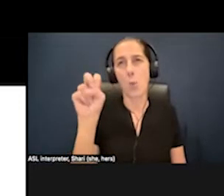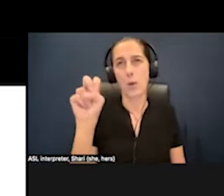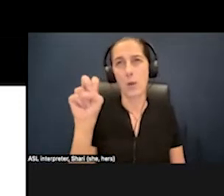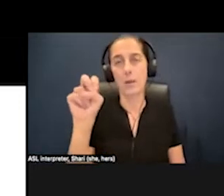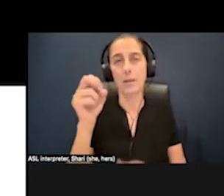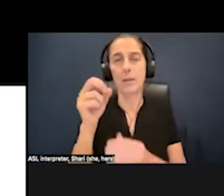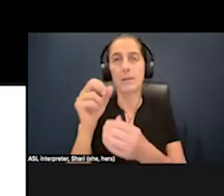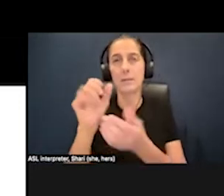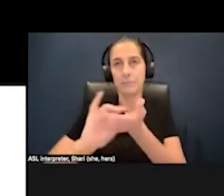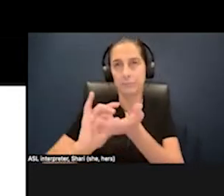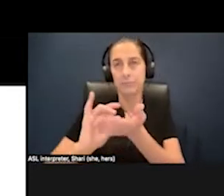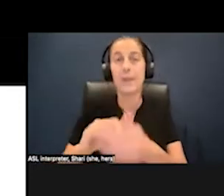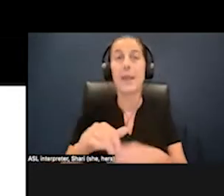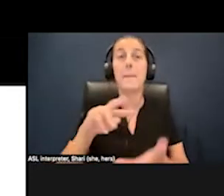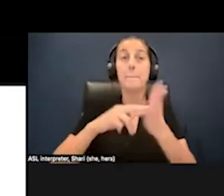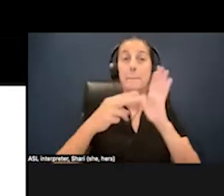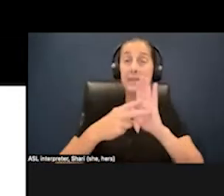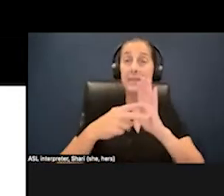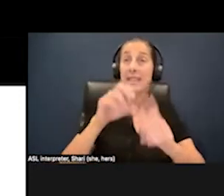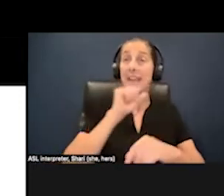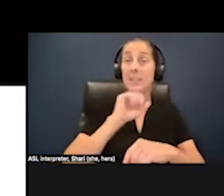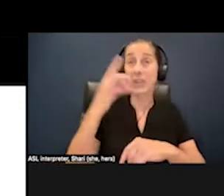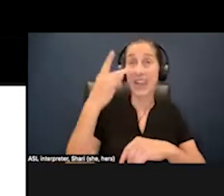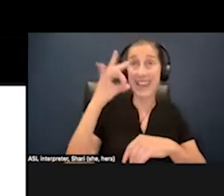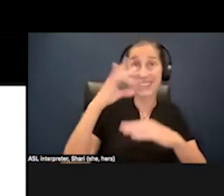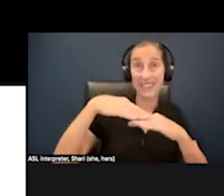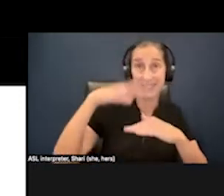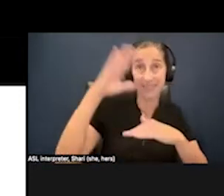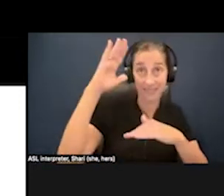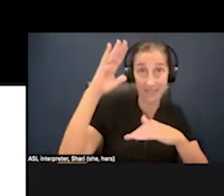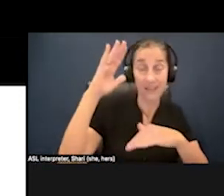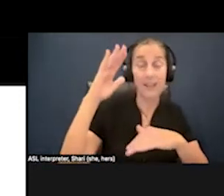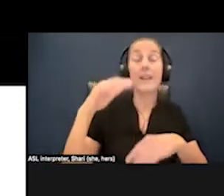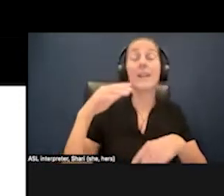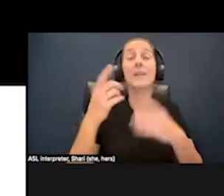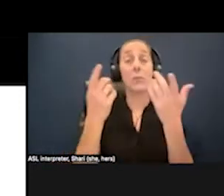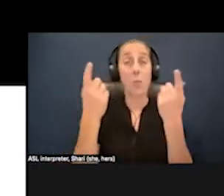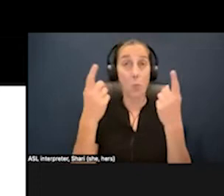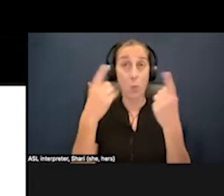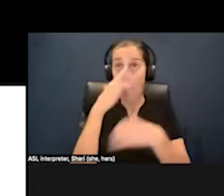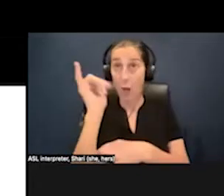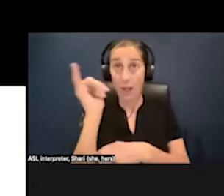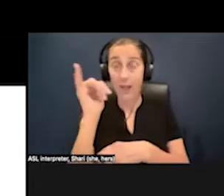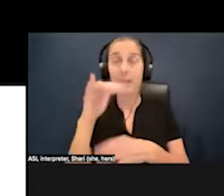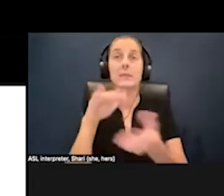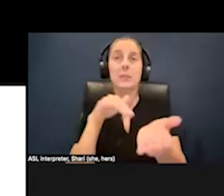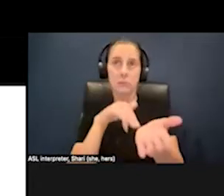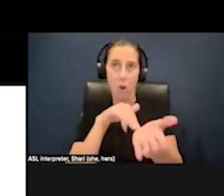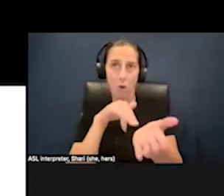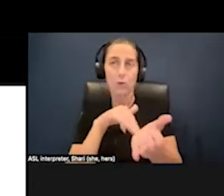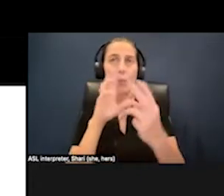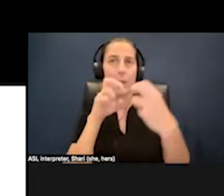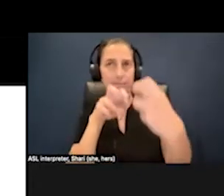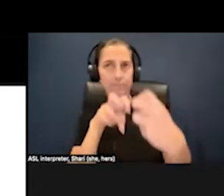folks over the age of 18, your provider will discuss risks and benefits like in any other